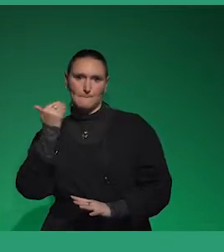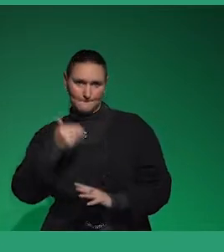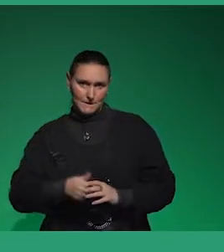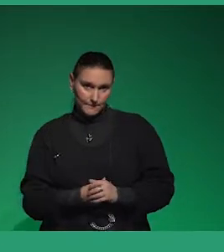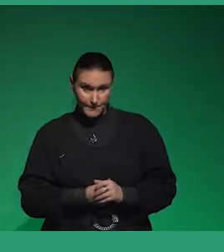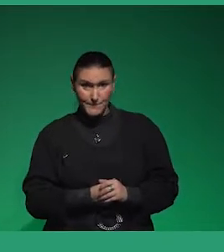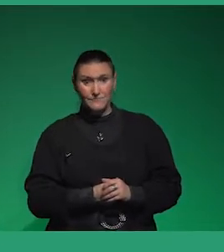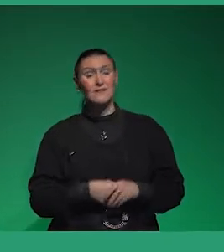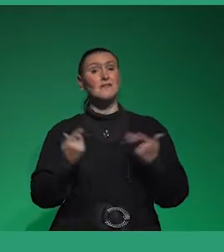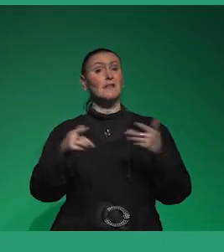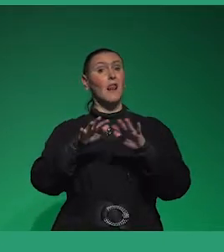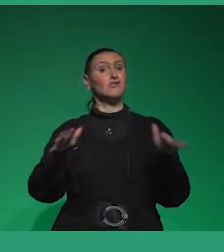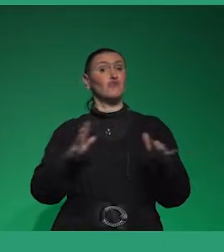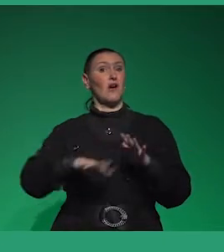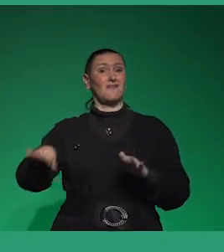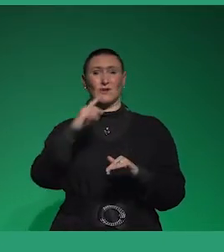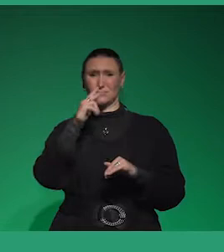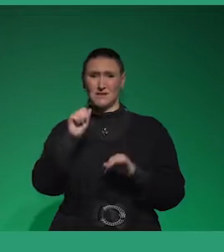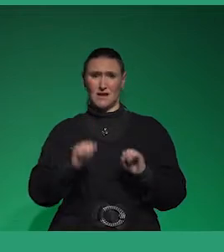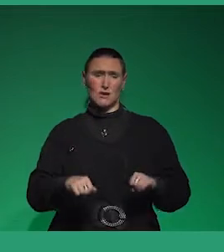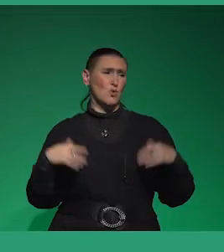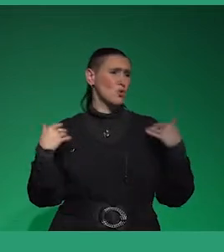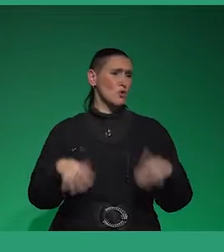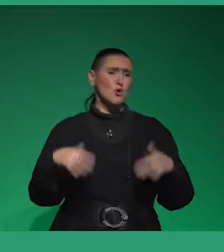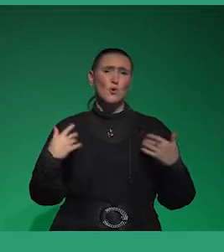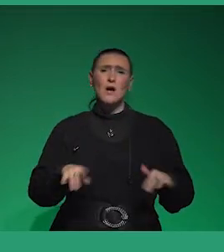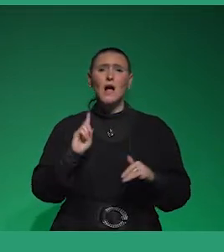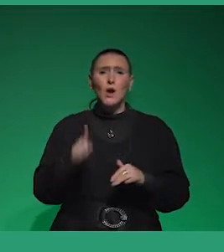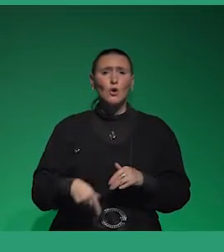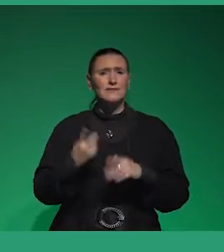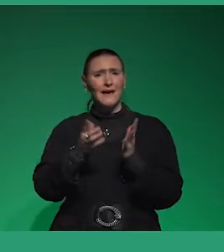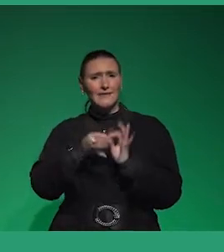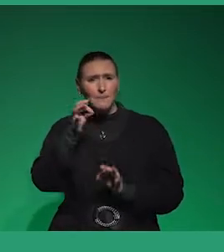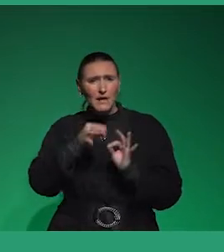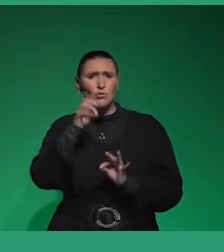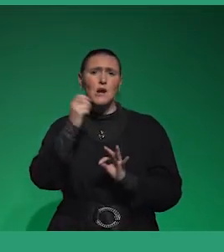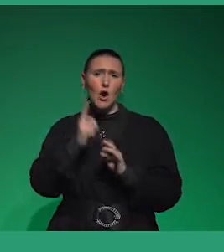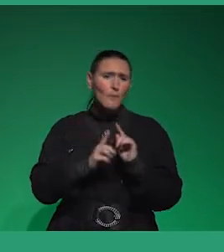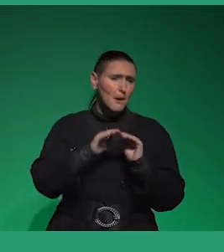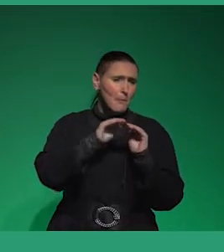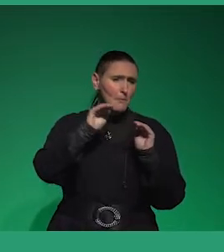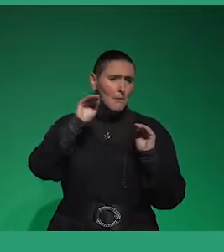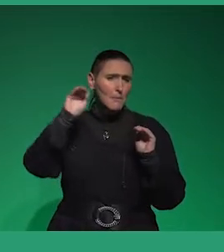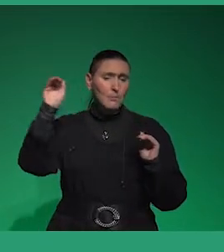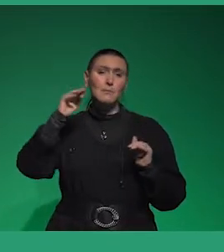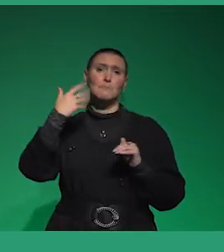landscape level, we could show that there has been an increase in surface temperatures beyond the normal global warming that is happening